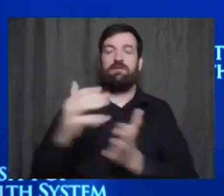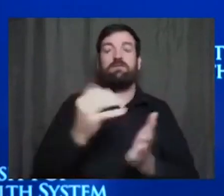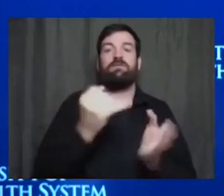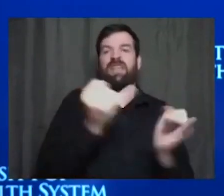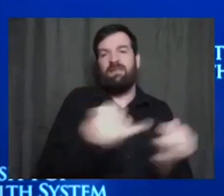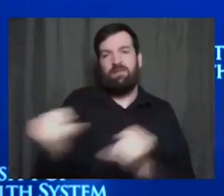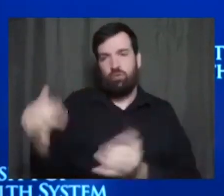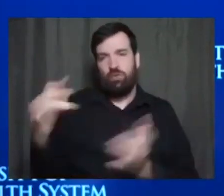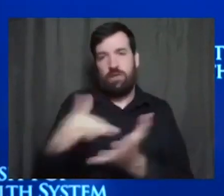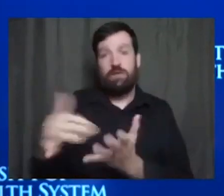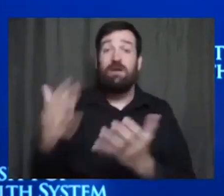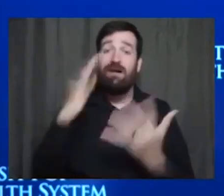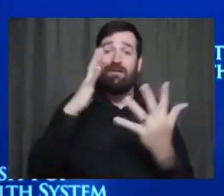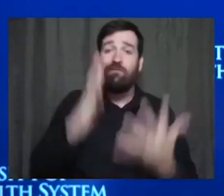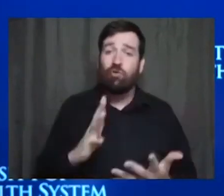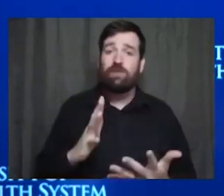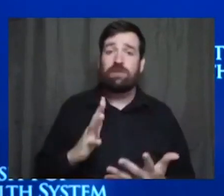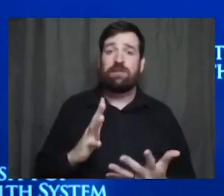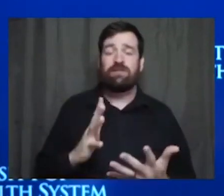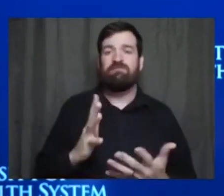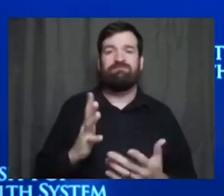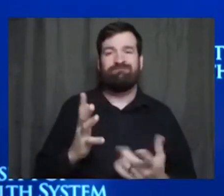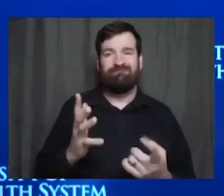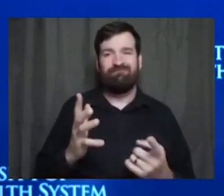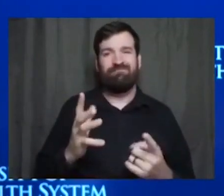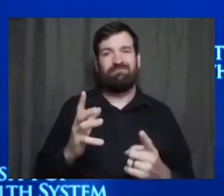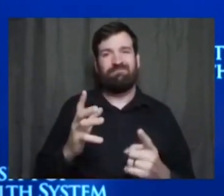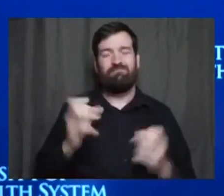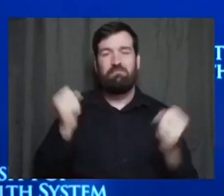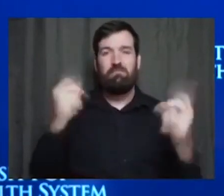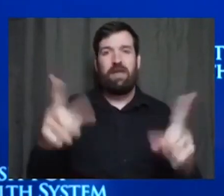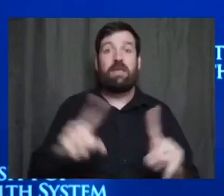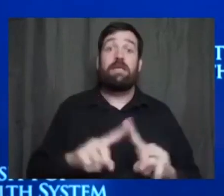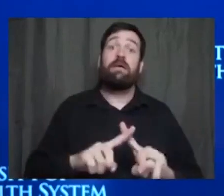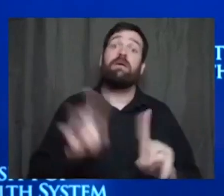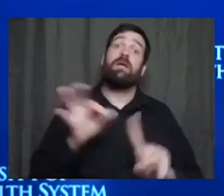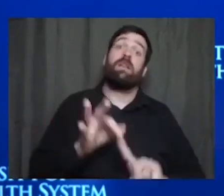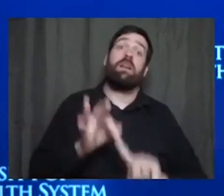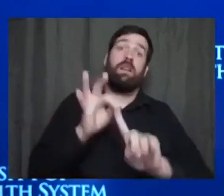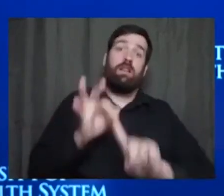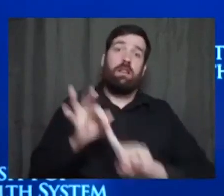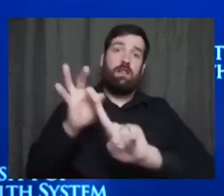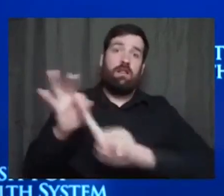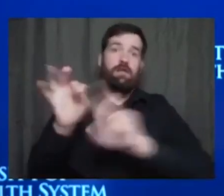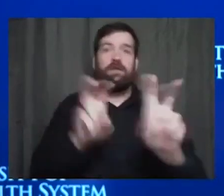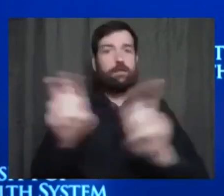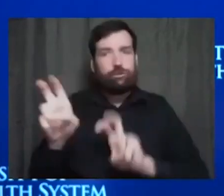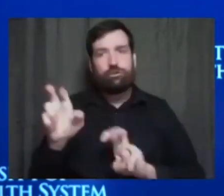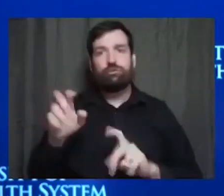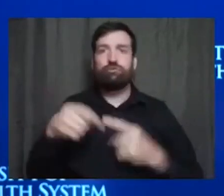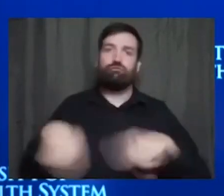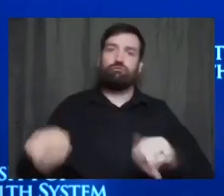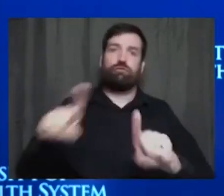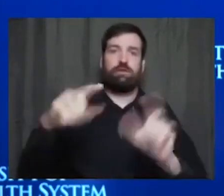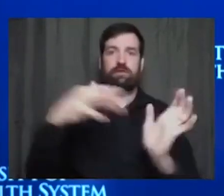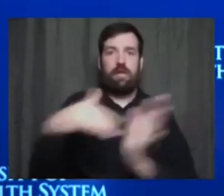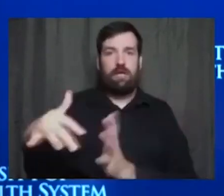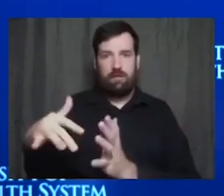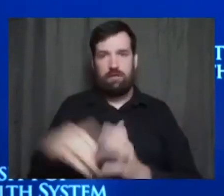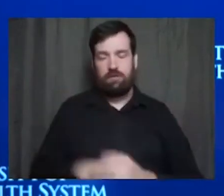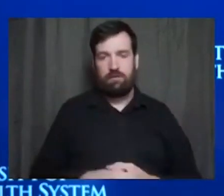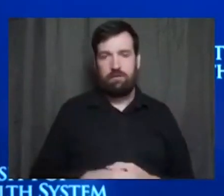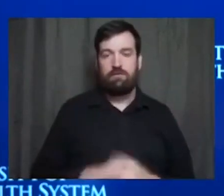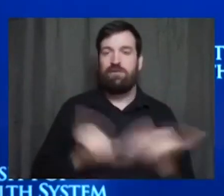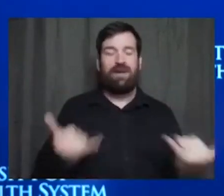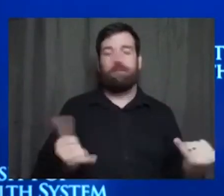studies are wrought with caveats and issues during the study design and analysis. So right now, we do not use